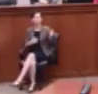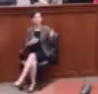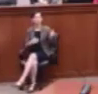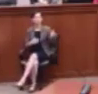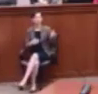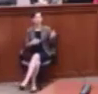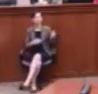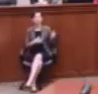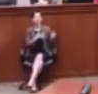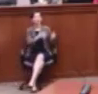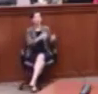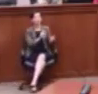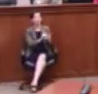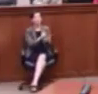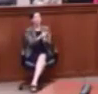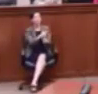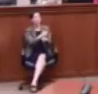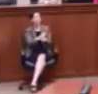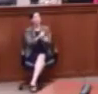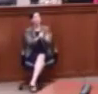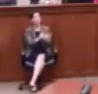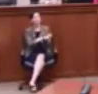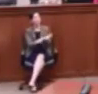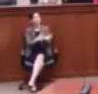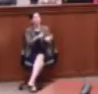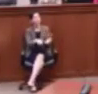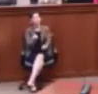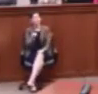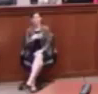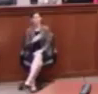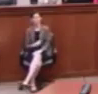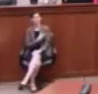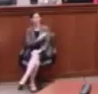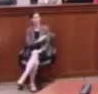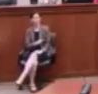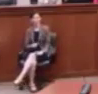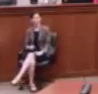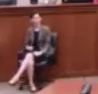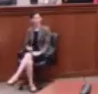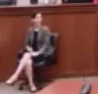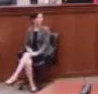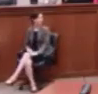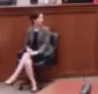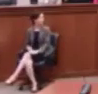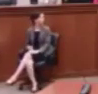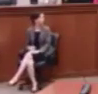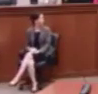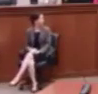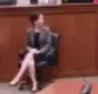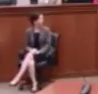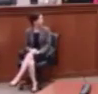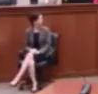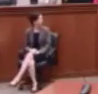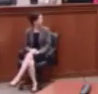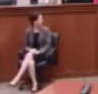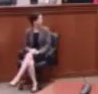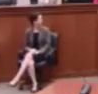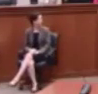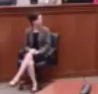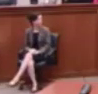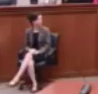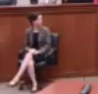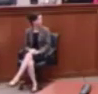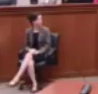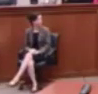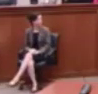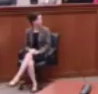over coffee to discuss that further, sir. Mr. White? Do we need to receive the report?